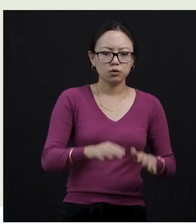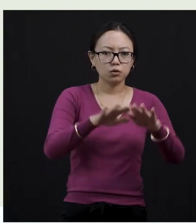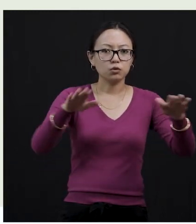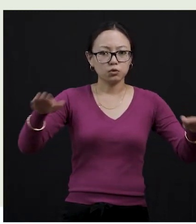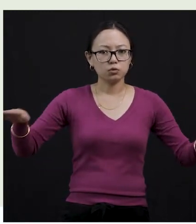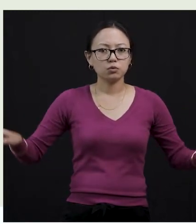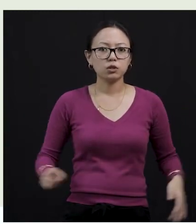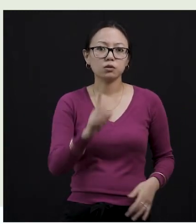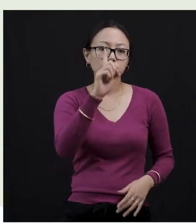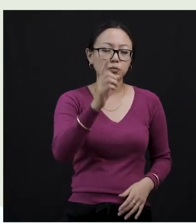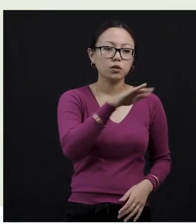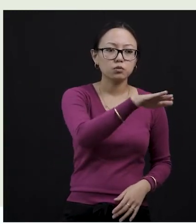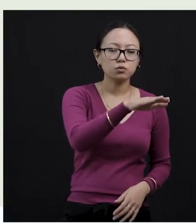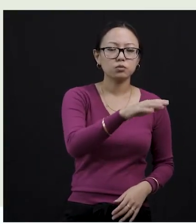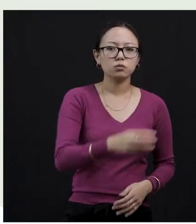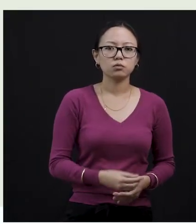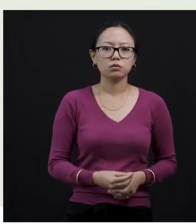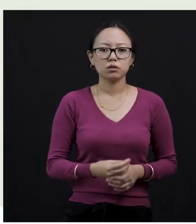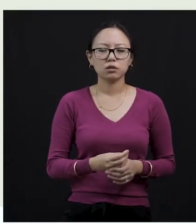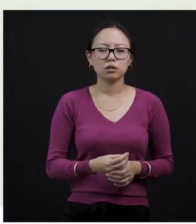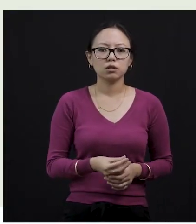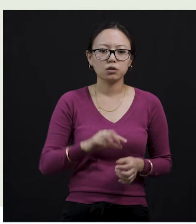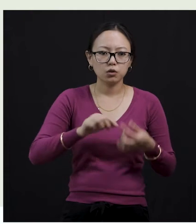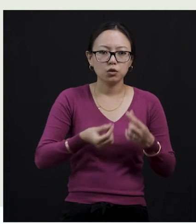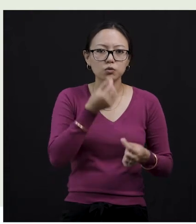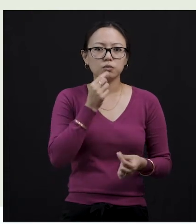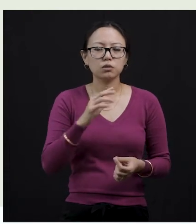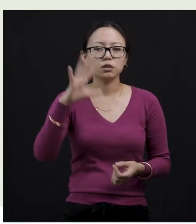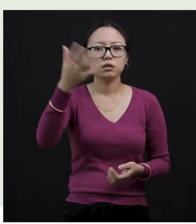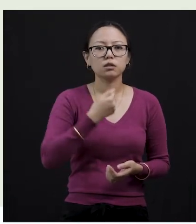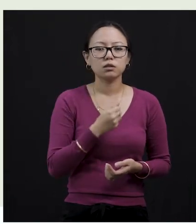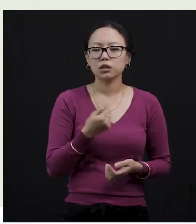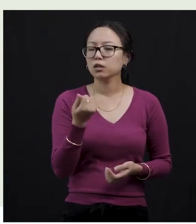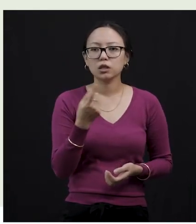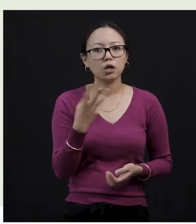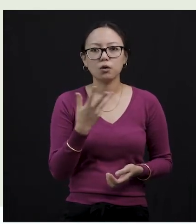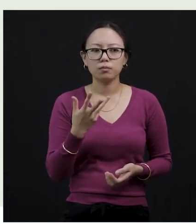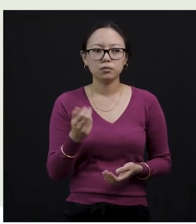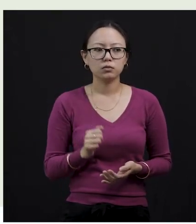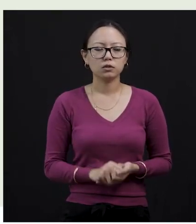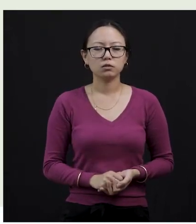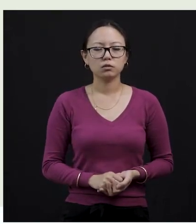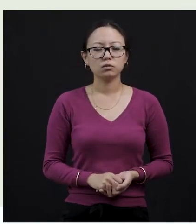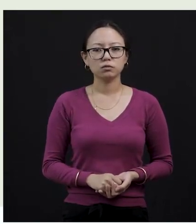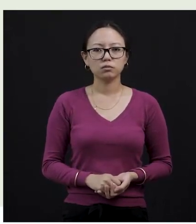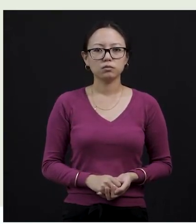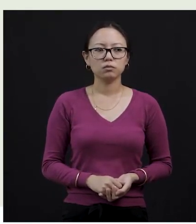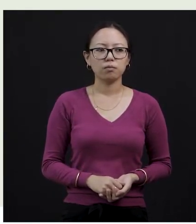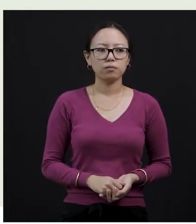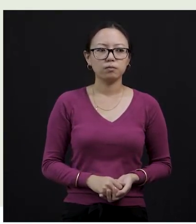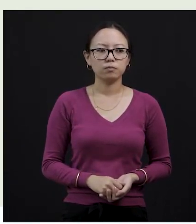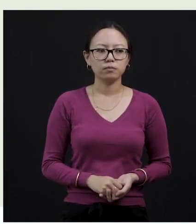student get. If you will distribute 150 sweets among 15 students, so how